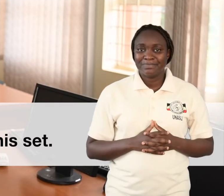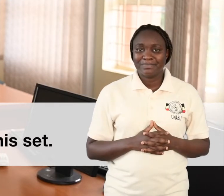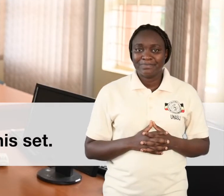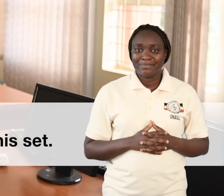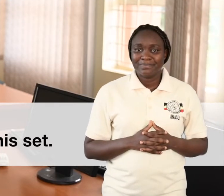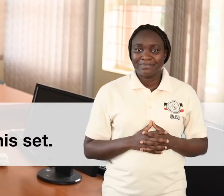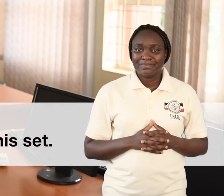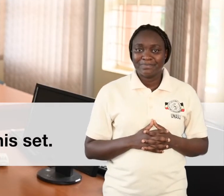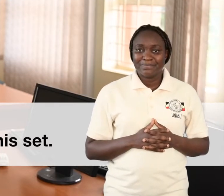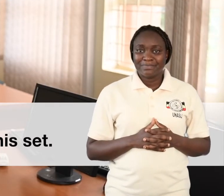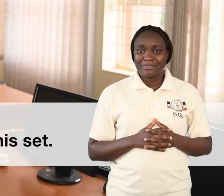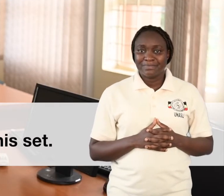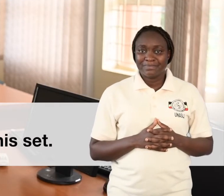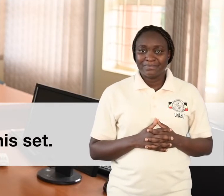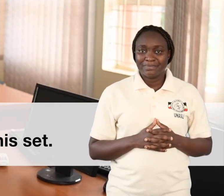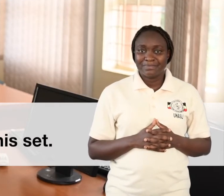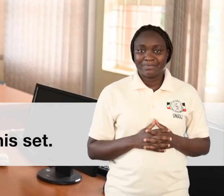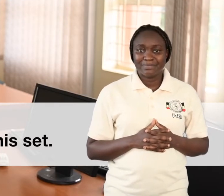yes, from that set we formed.